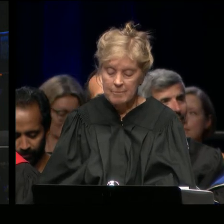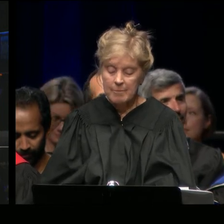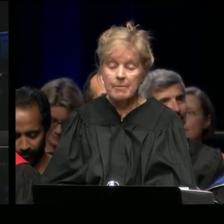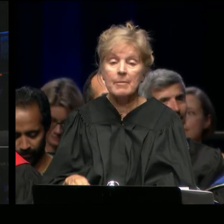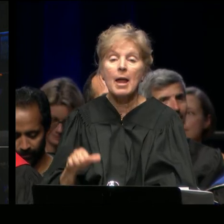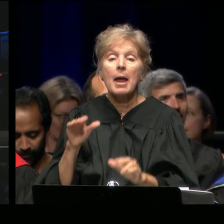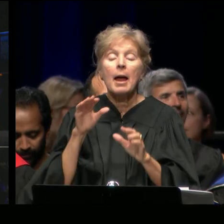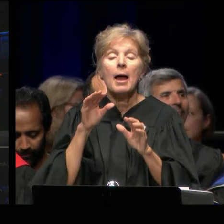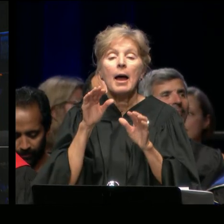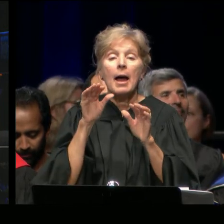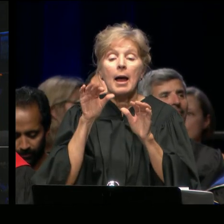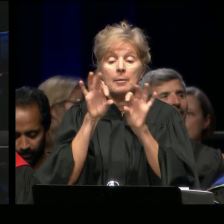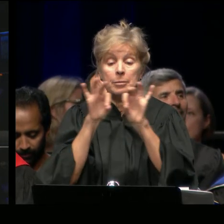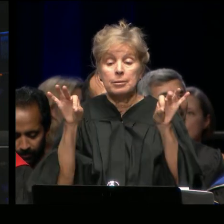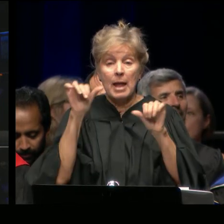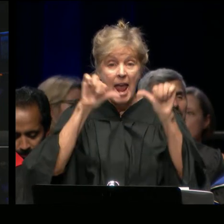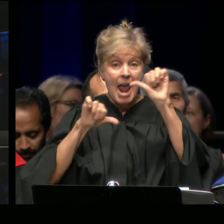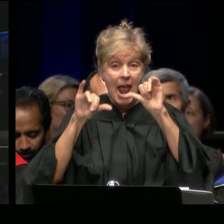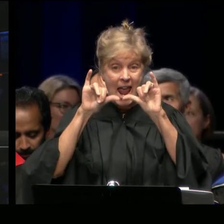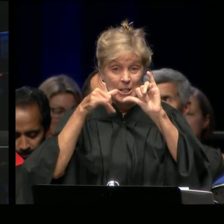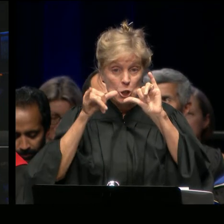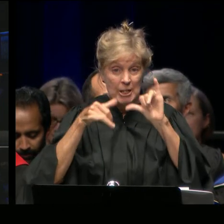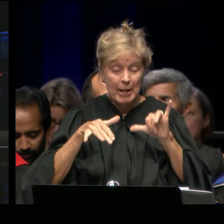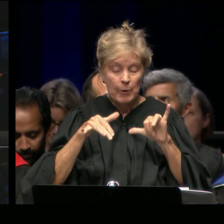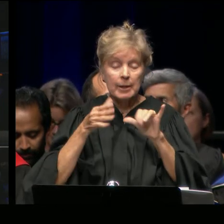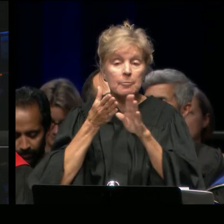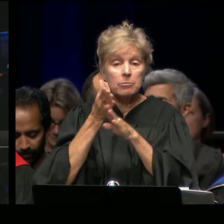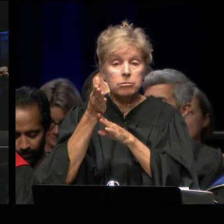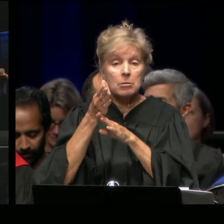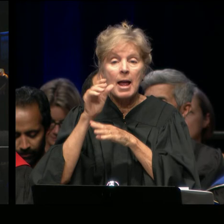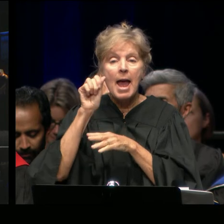Bachelor of Engineering in Aerospace Engineering.